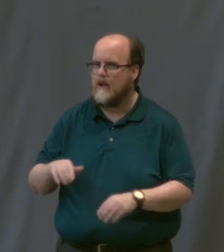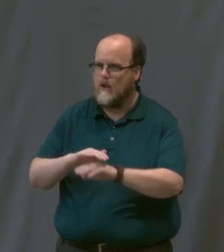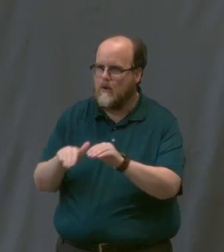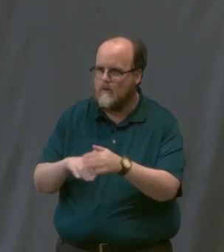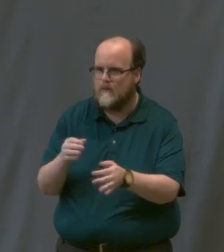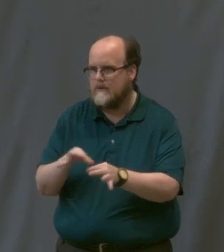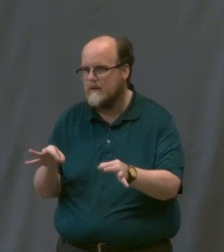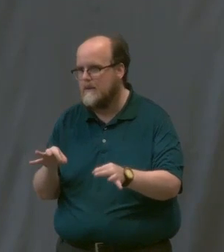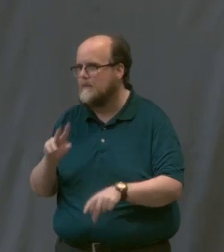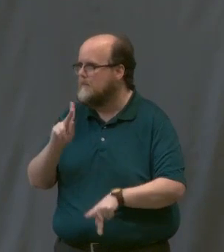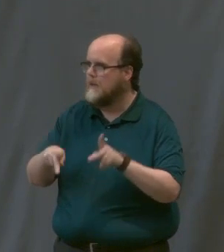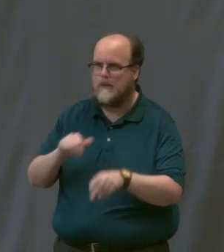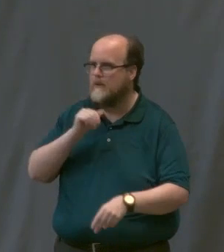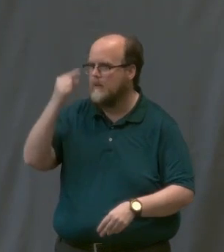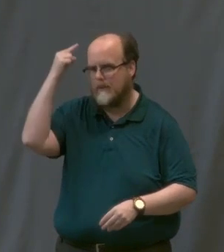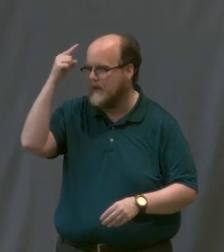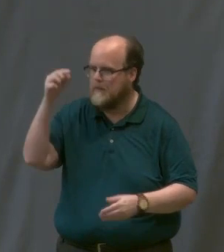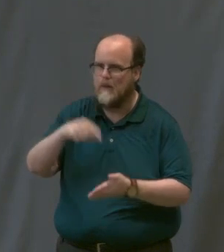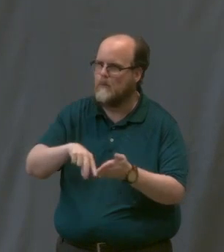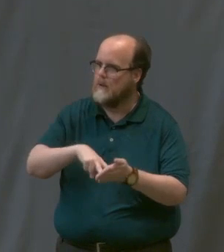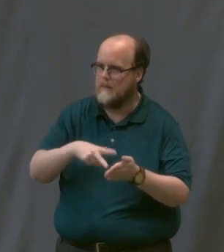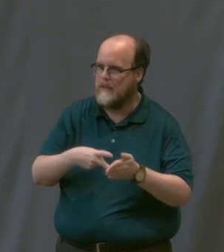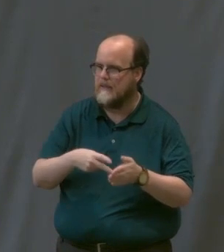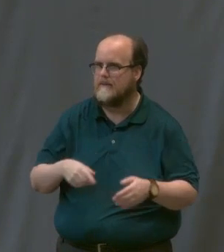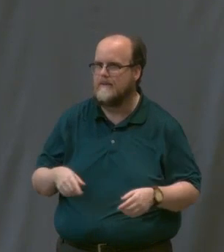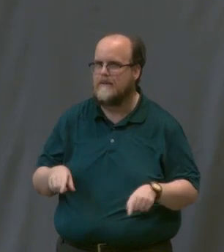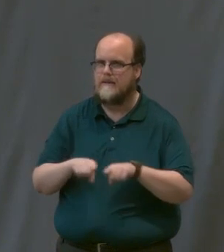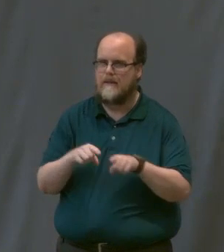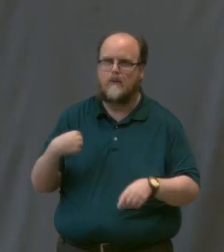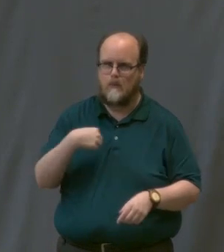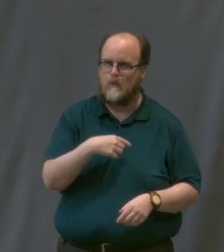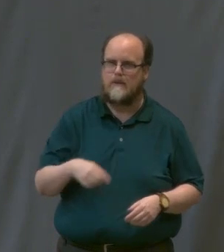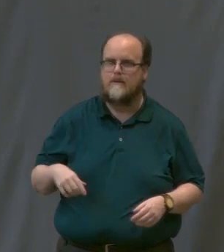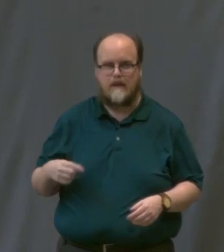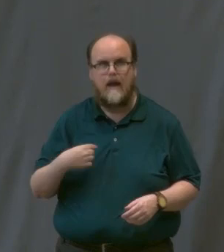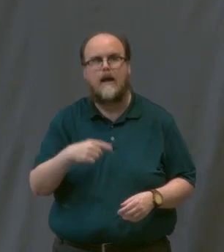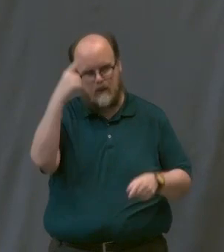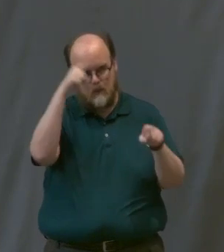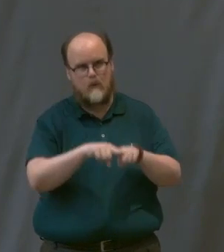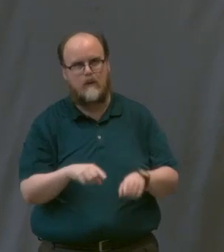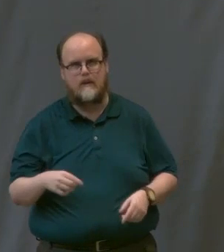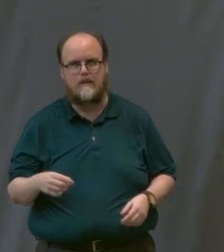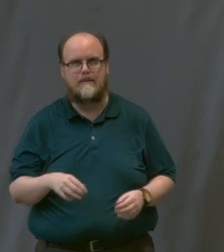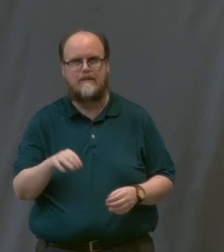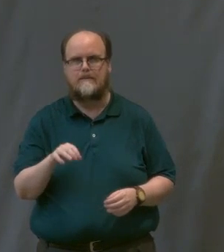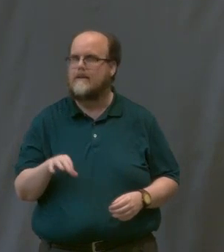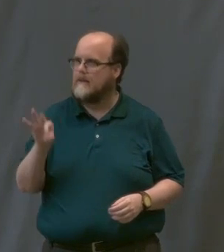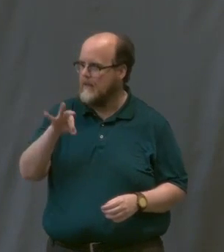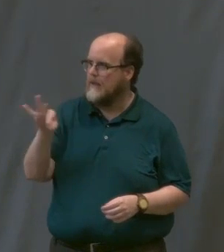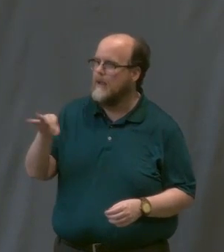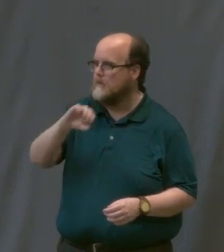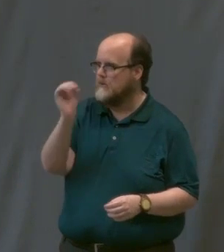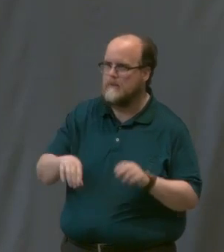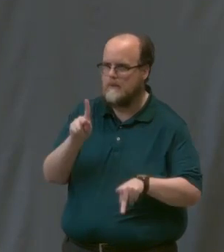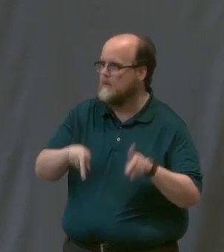I don't think people even give it any thought about it like we have here. I agree. I don't think they give it a thought. 99% of them don't. It's